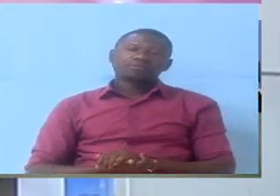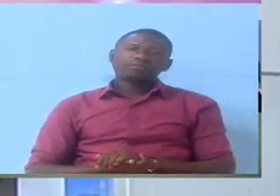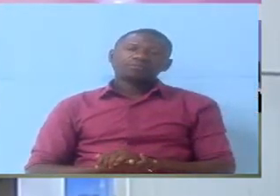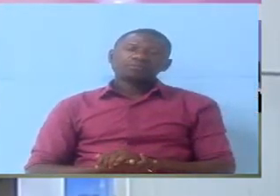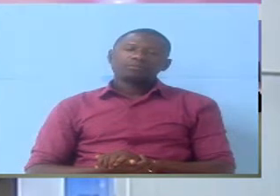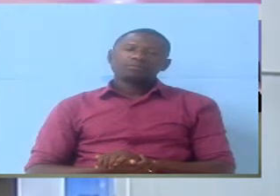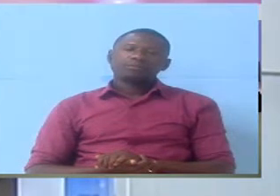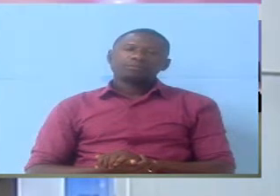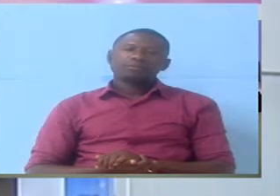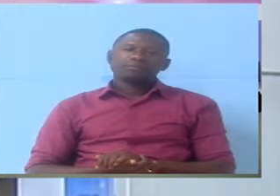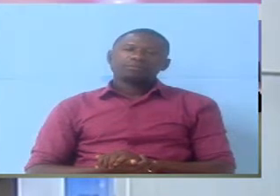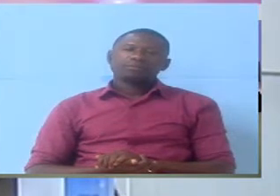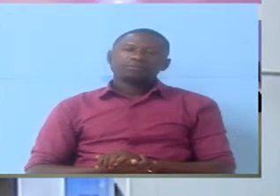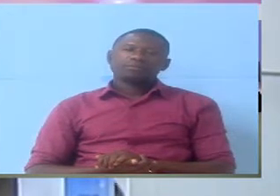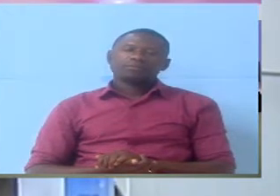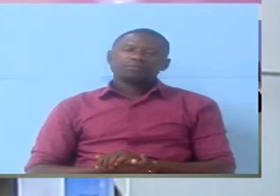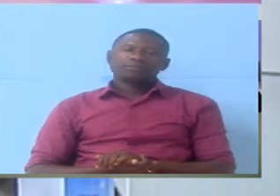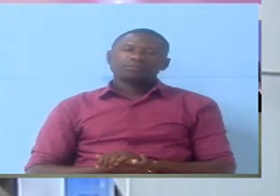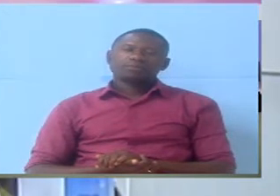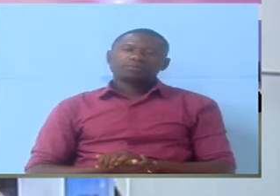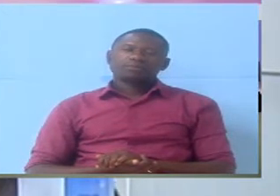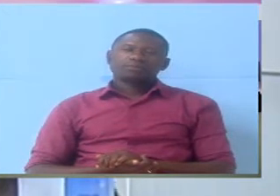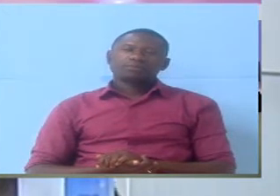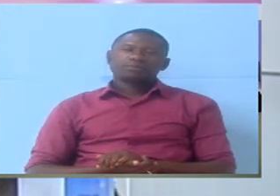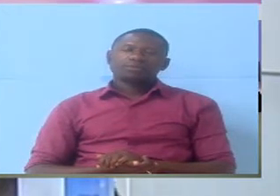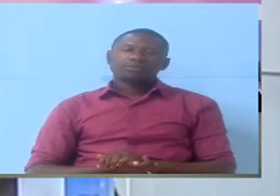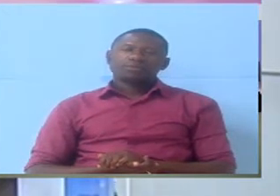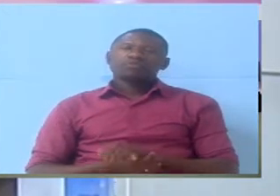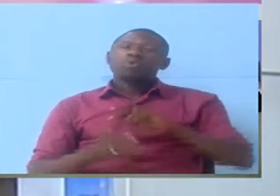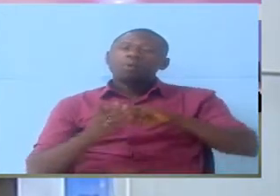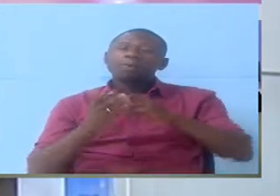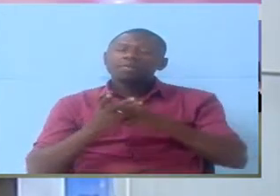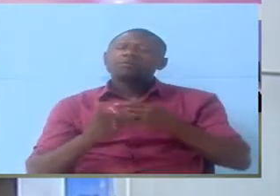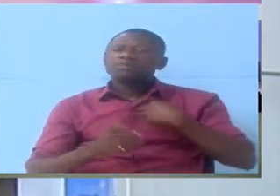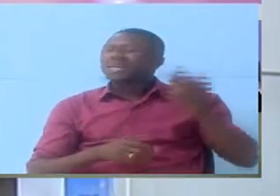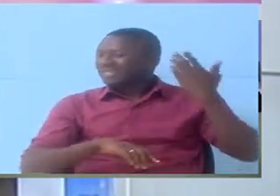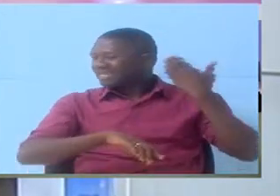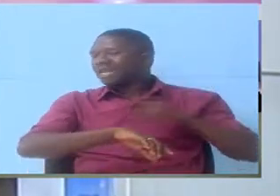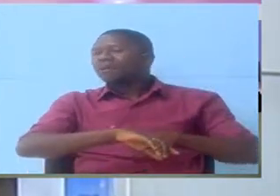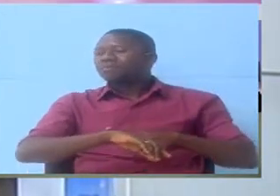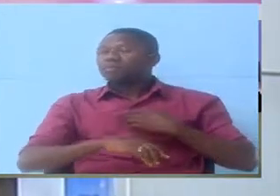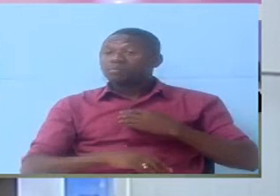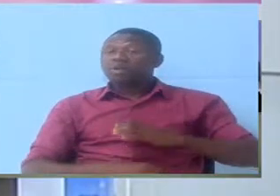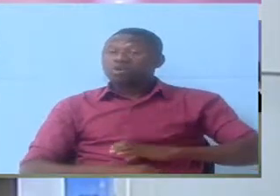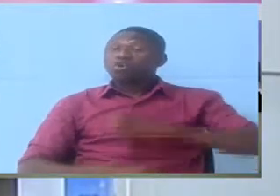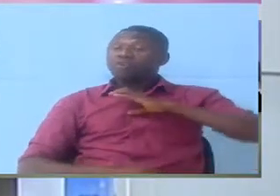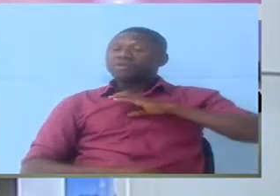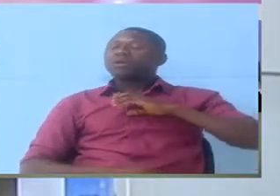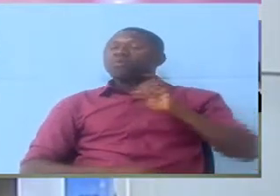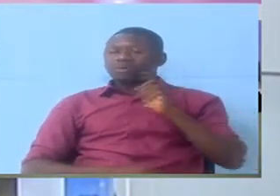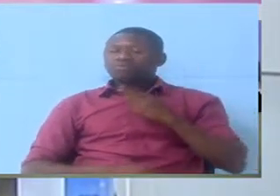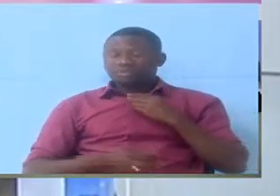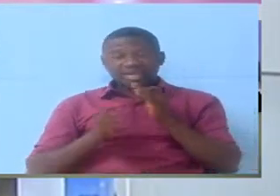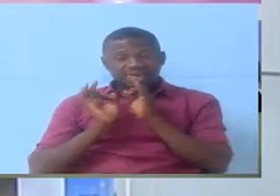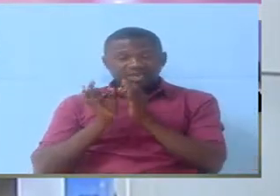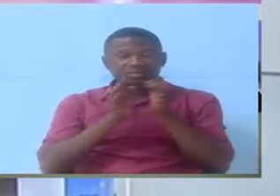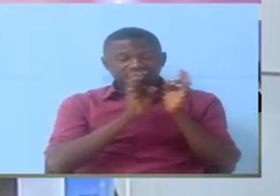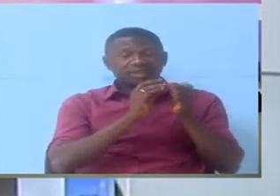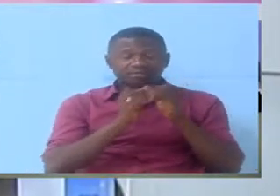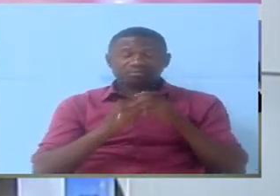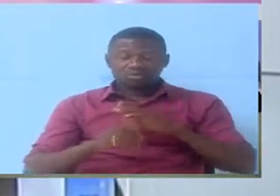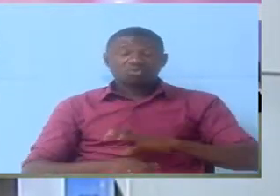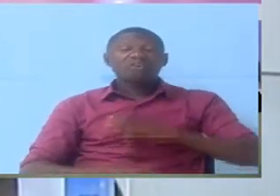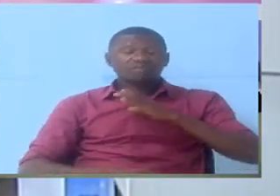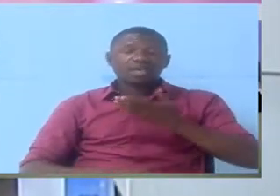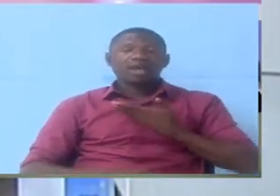nolankole wala police kuntonko fango so I was confident of what I was saying andu ngotembo lata lale mbeme mfokang ngani njikole